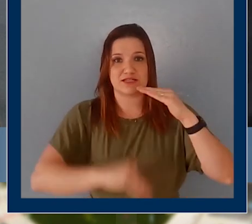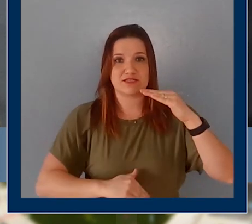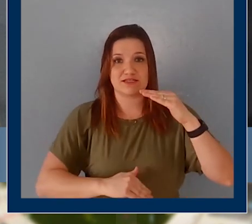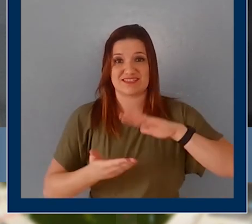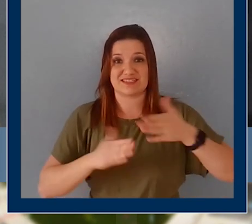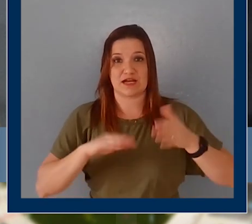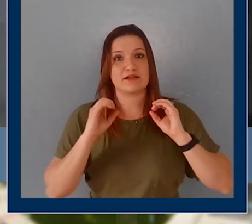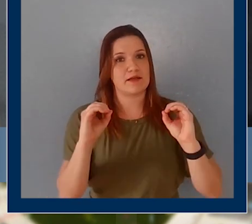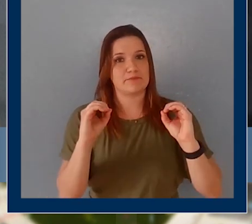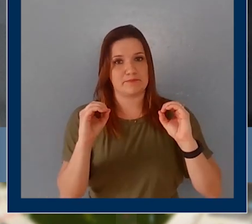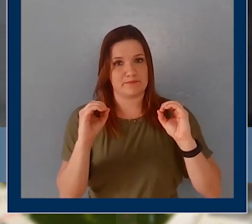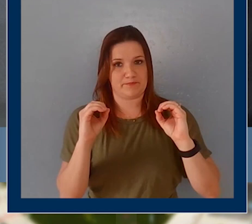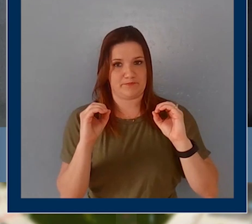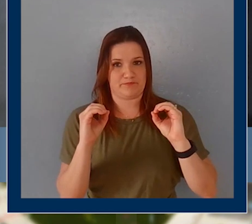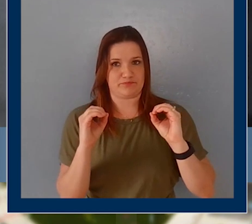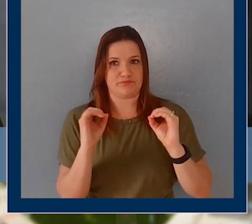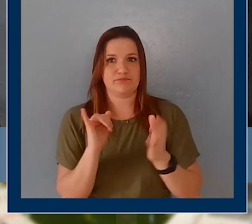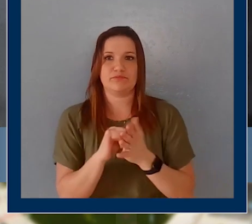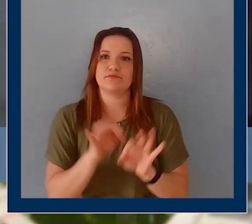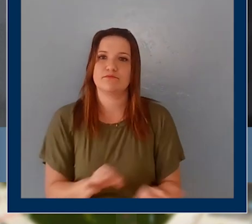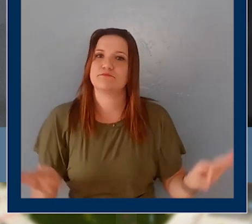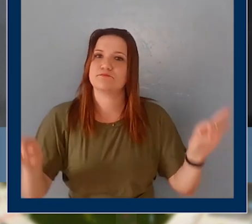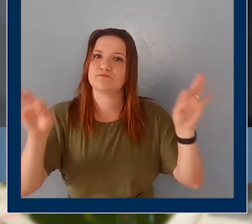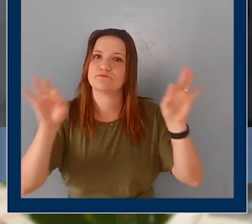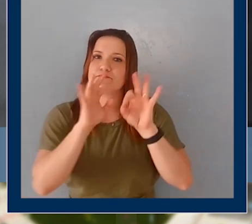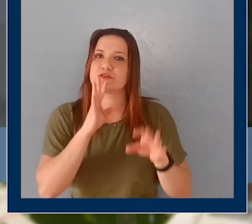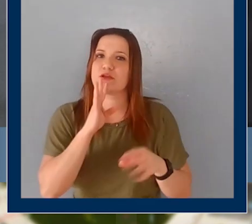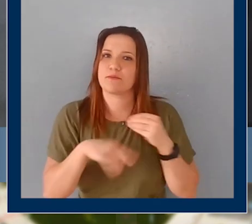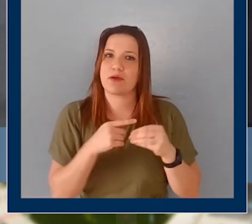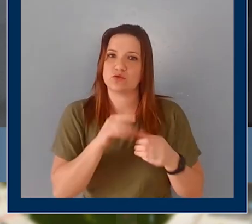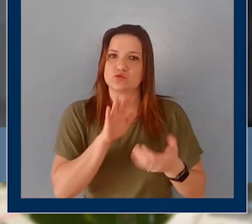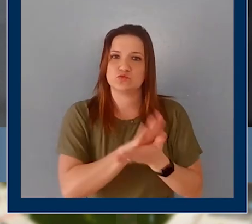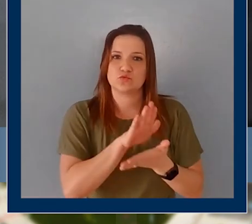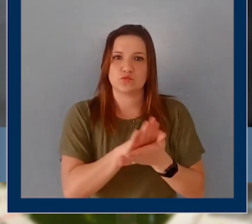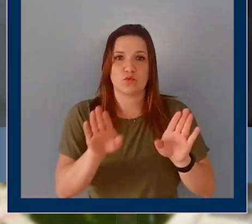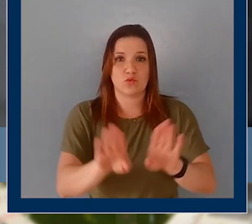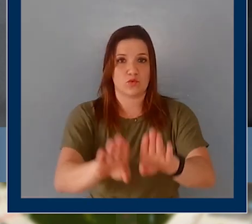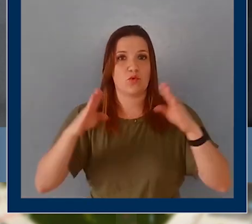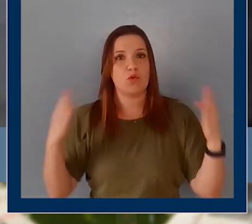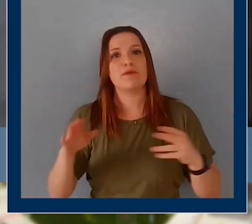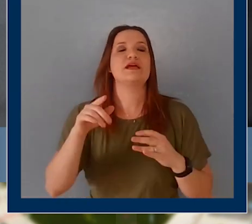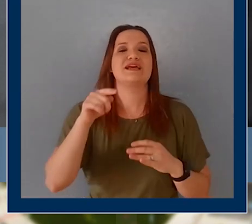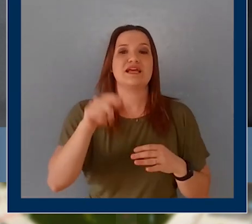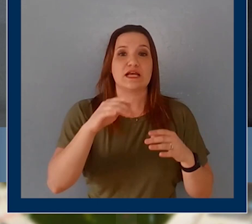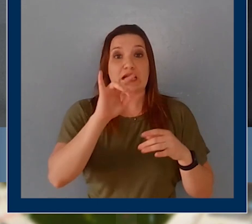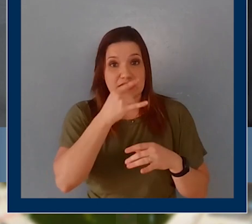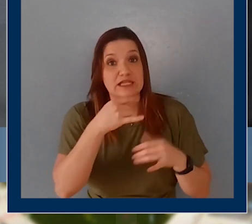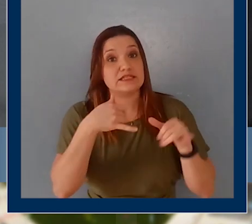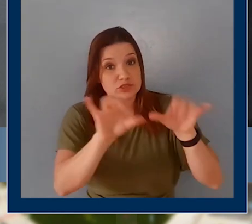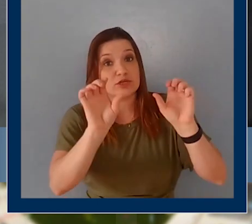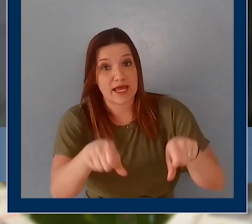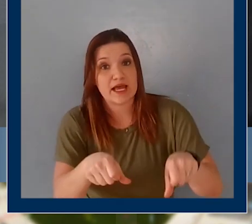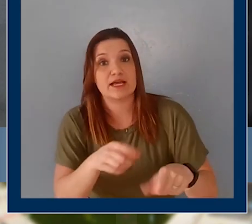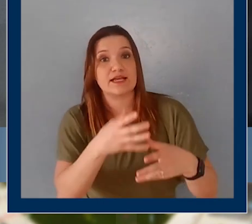virus, those that are dying of the virus tend to be in those older age groups. So 75%, 65 years